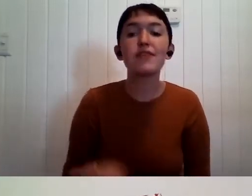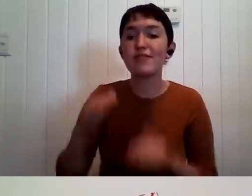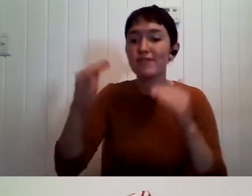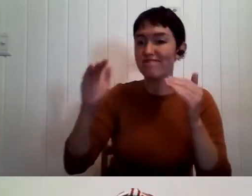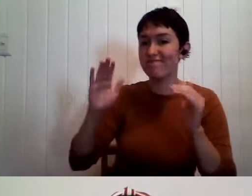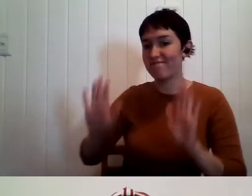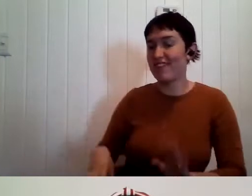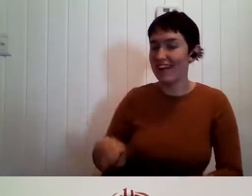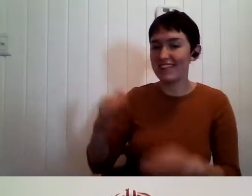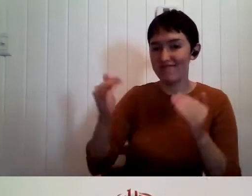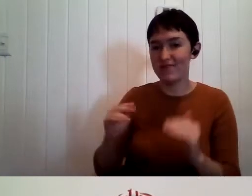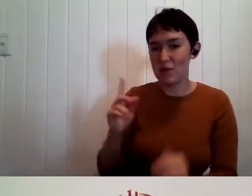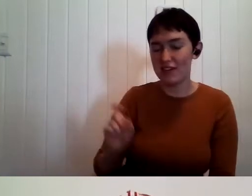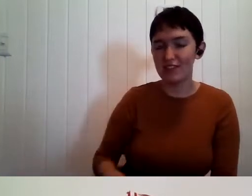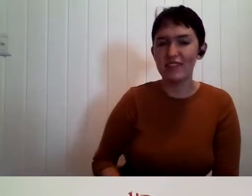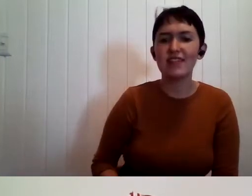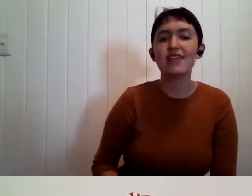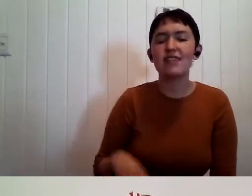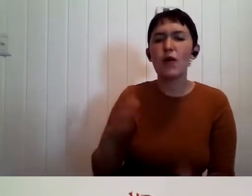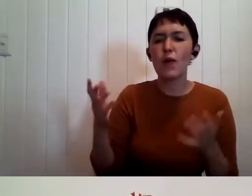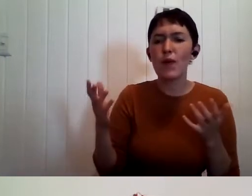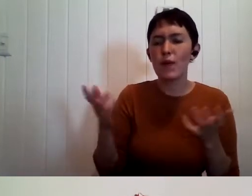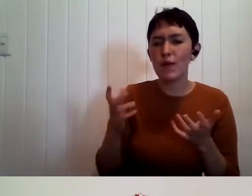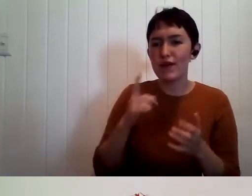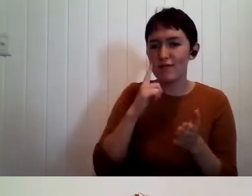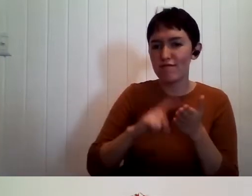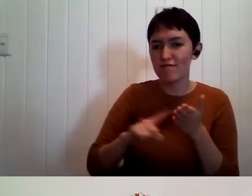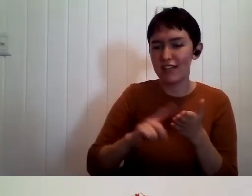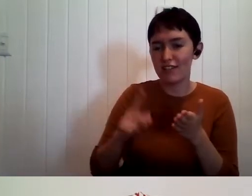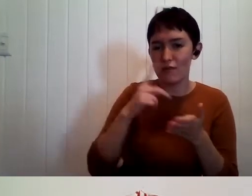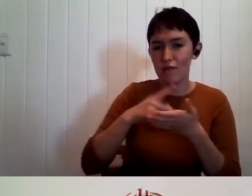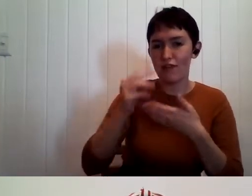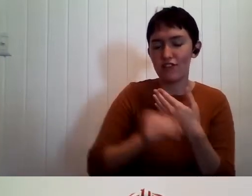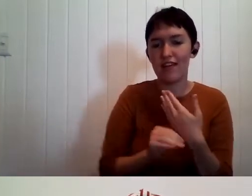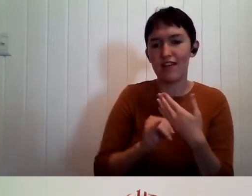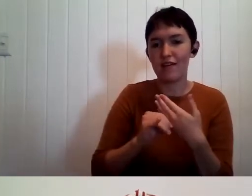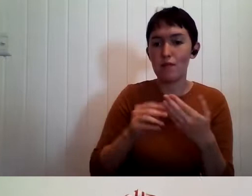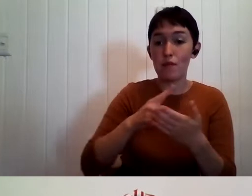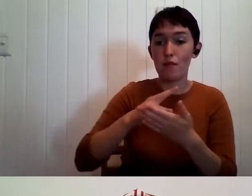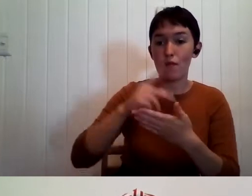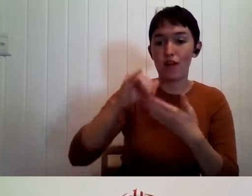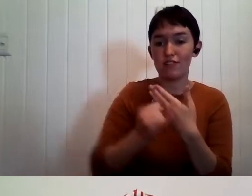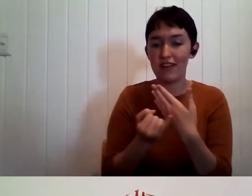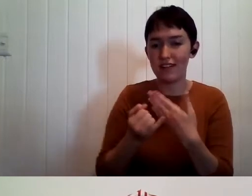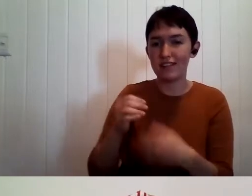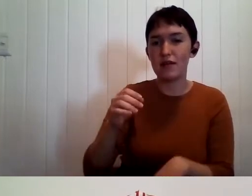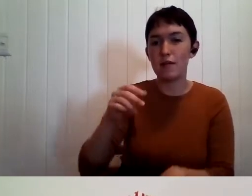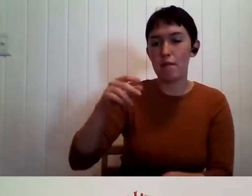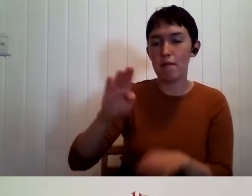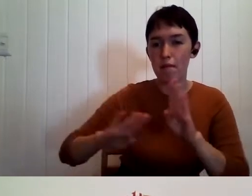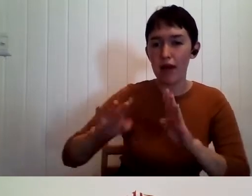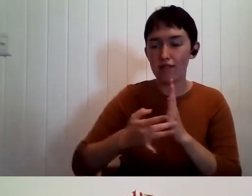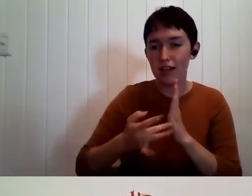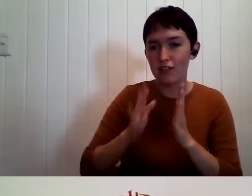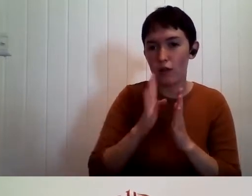What are some research projects that biotech would tackle? Like, what are the, could you give us an example of maybe a project that you